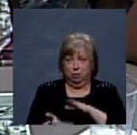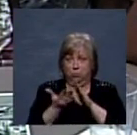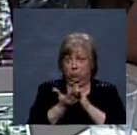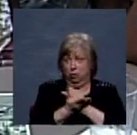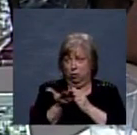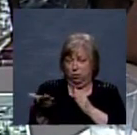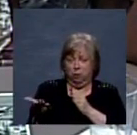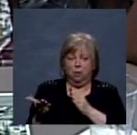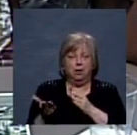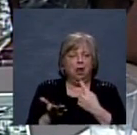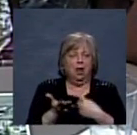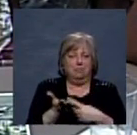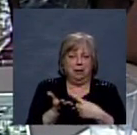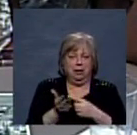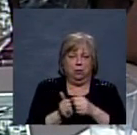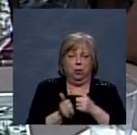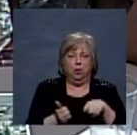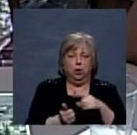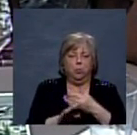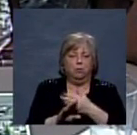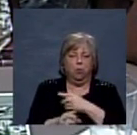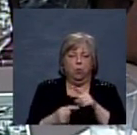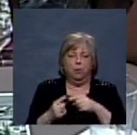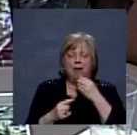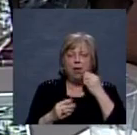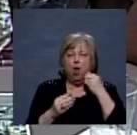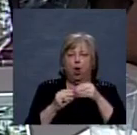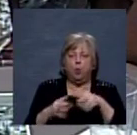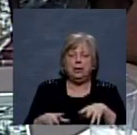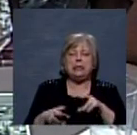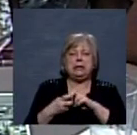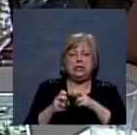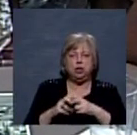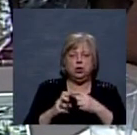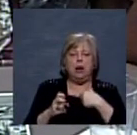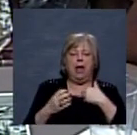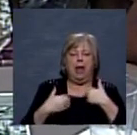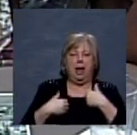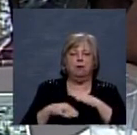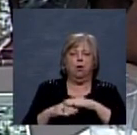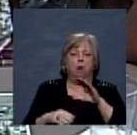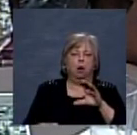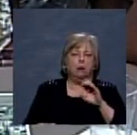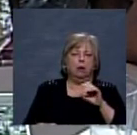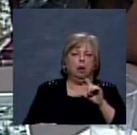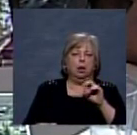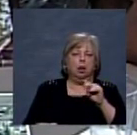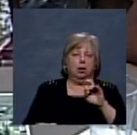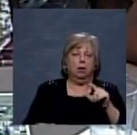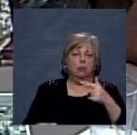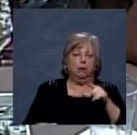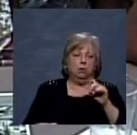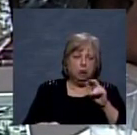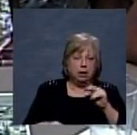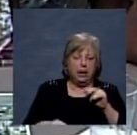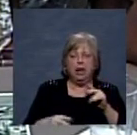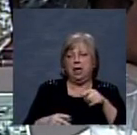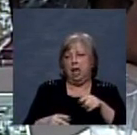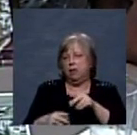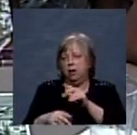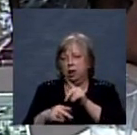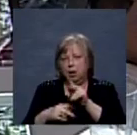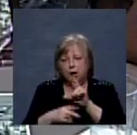I've talked with you all before about the homeless issue that I'm having along Colonel Glenn, at my Kroger store,